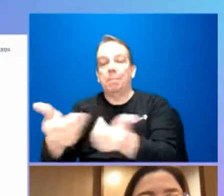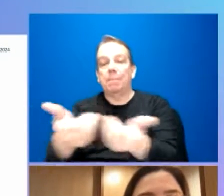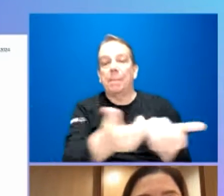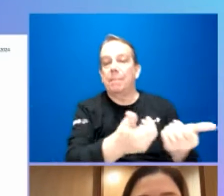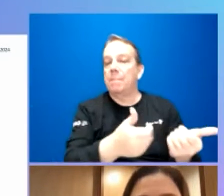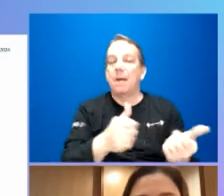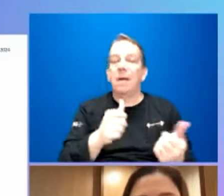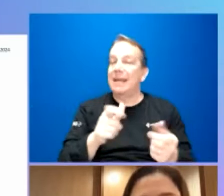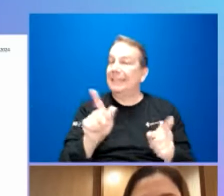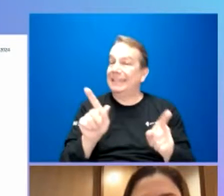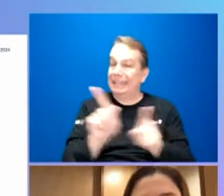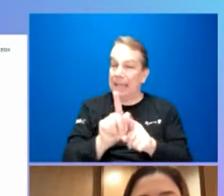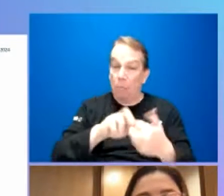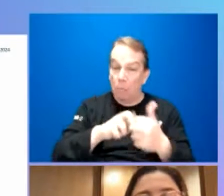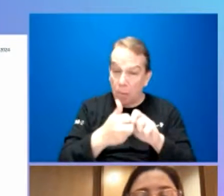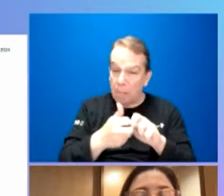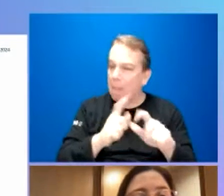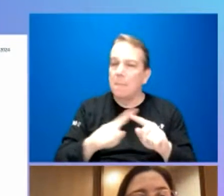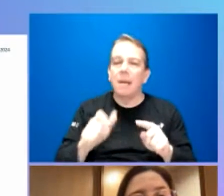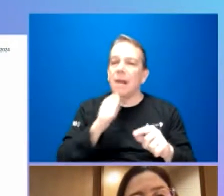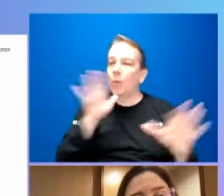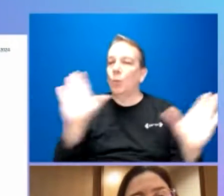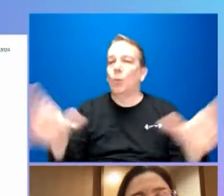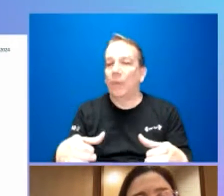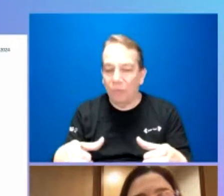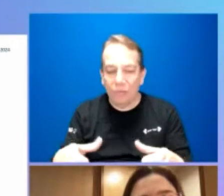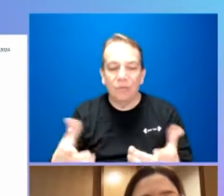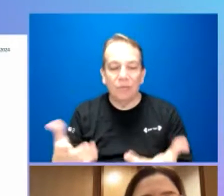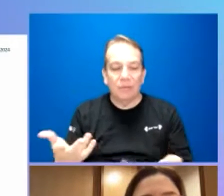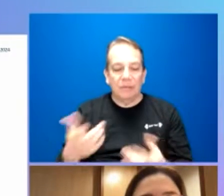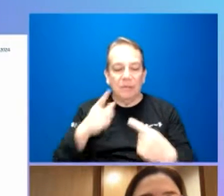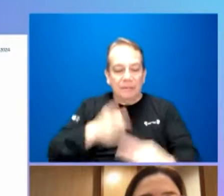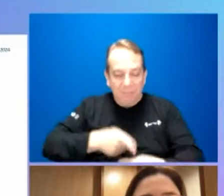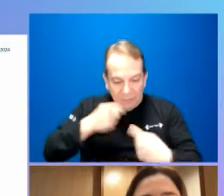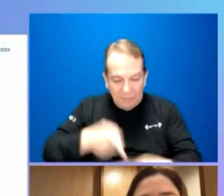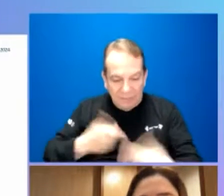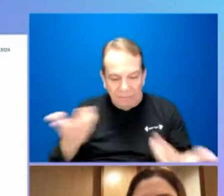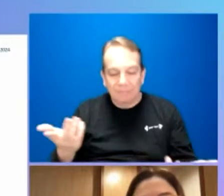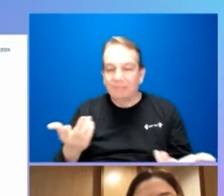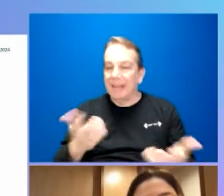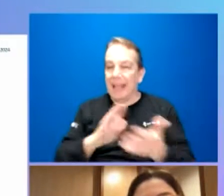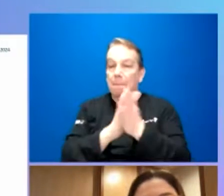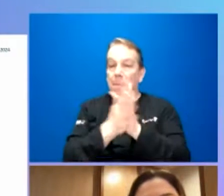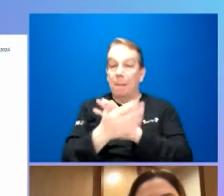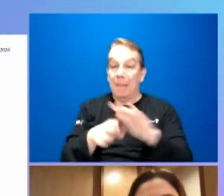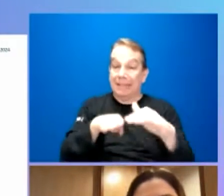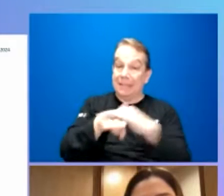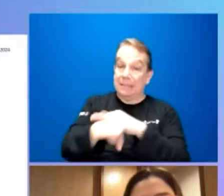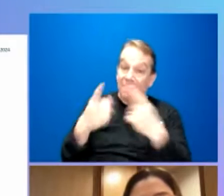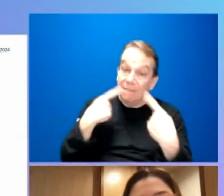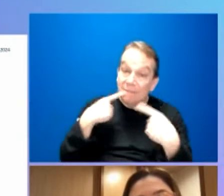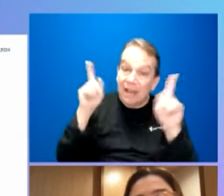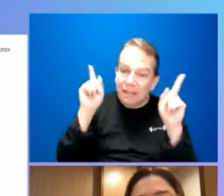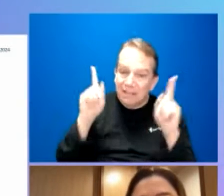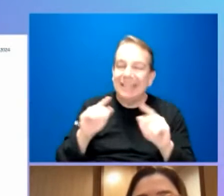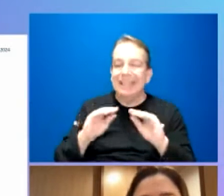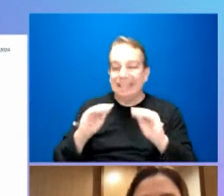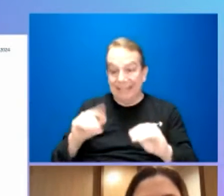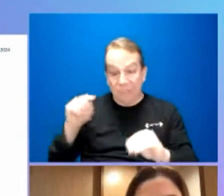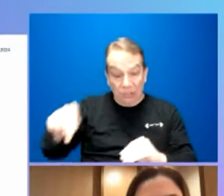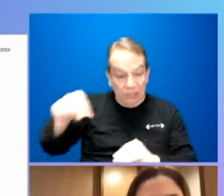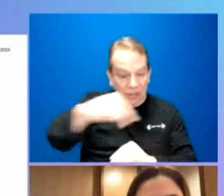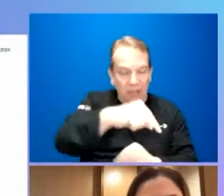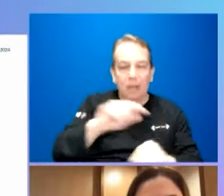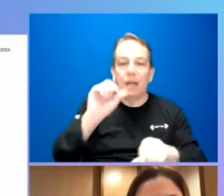on the same customer journey. And so in order for that journey to become accessible, we actually need to teach many more